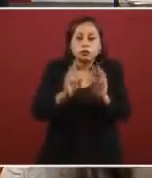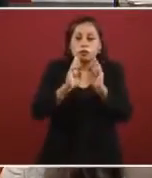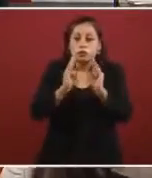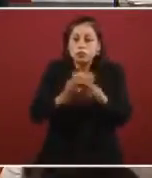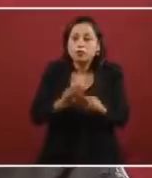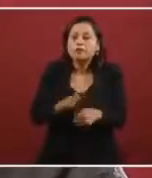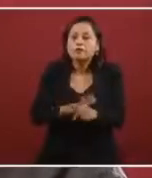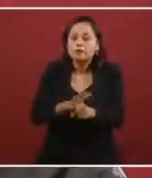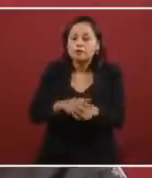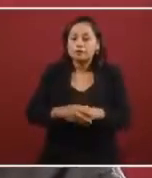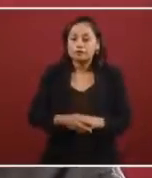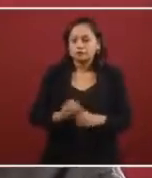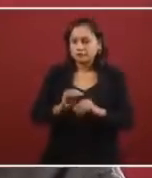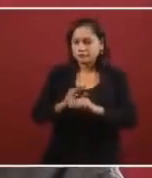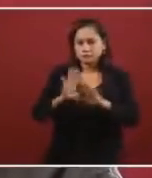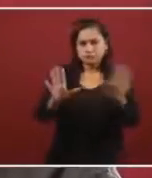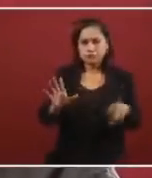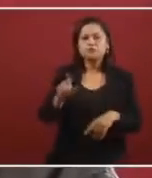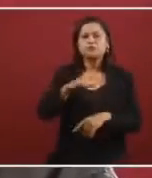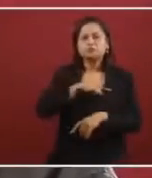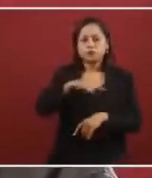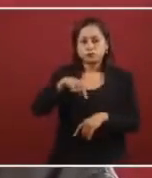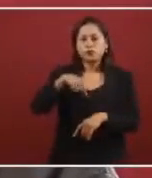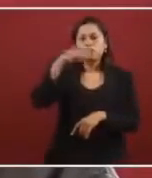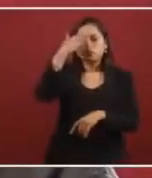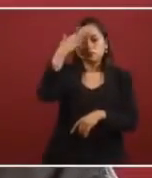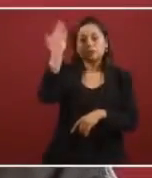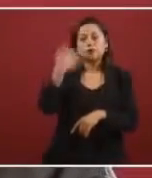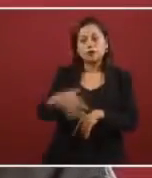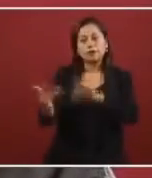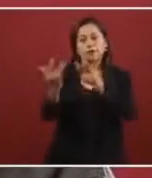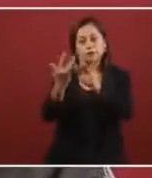Of course, yes,